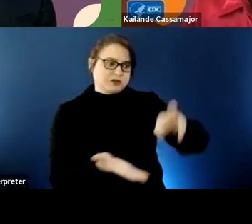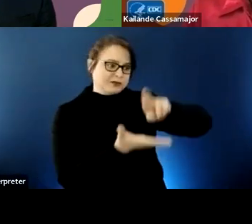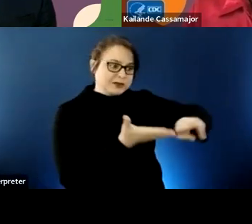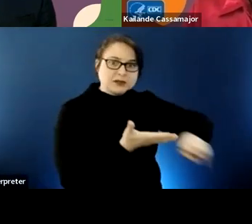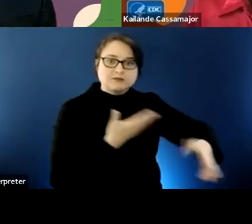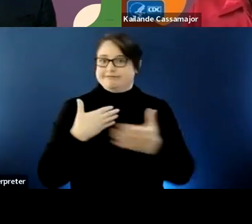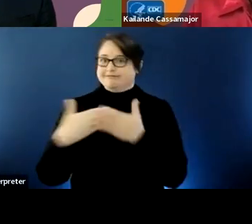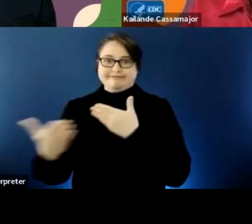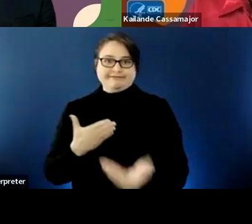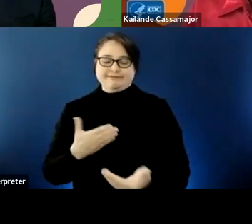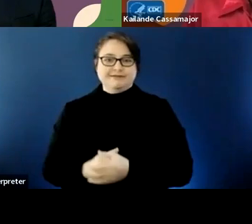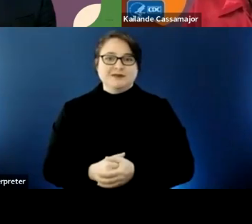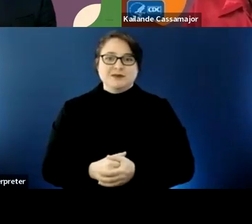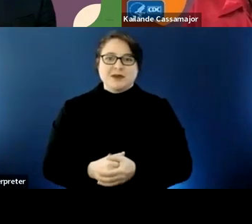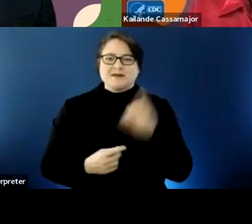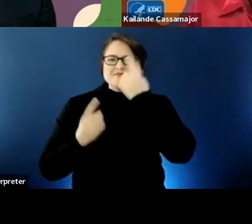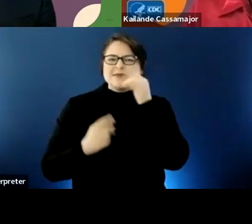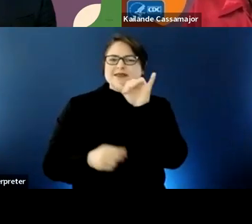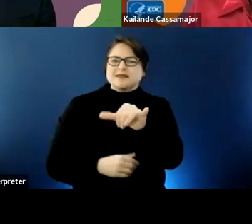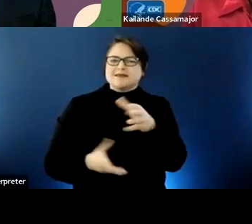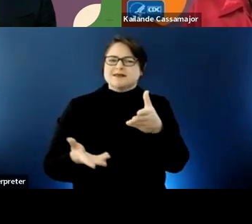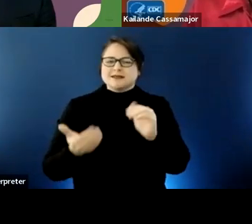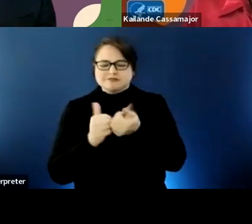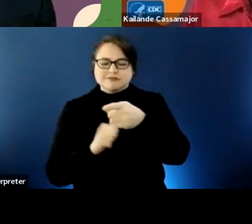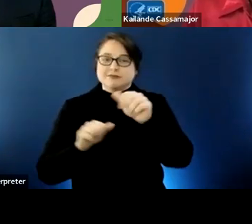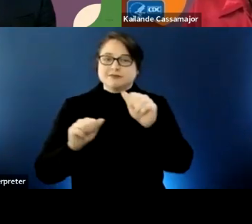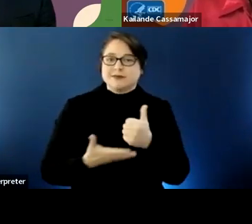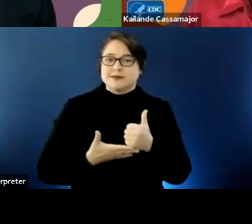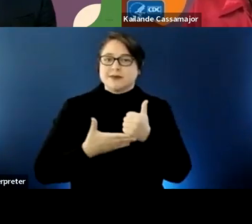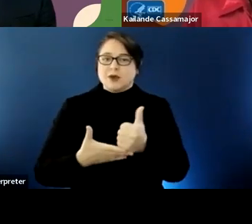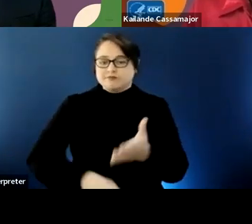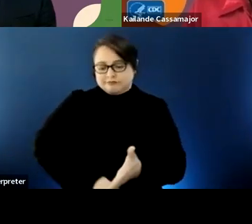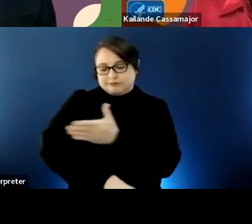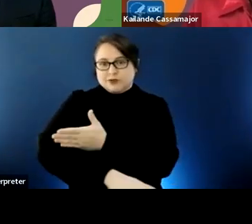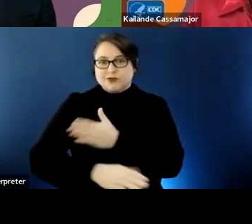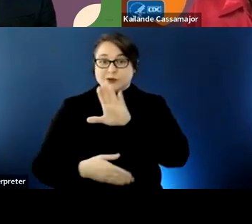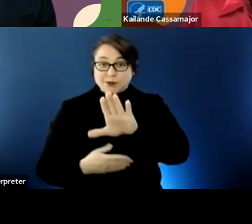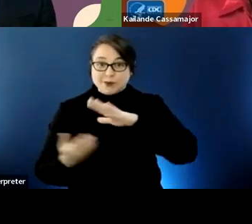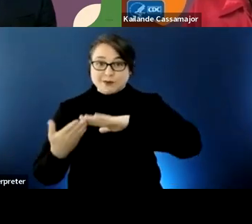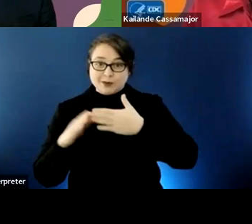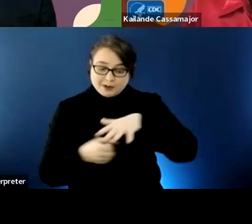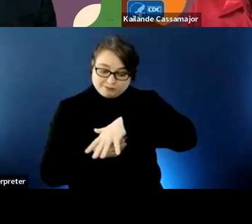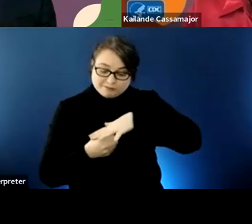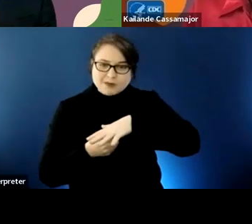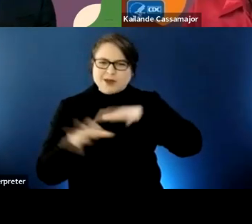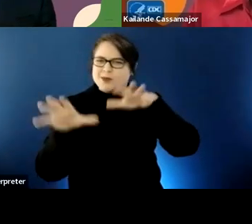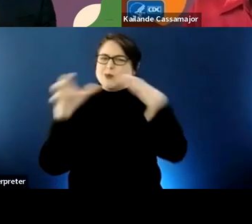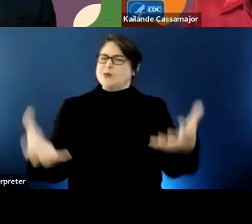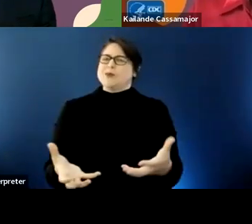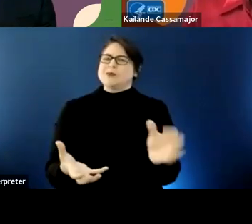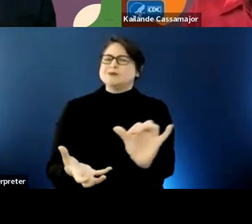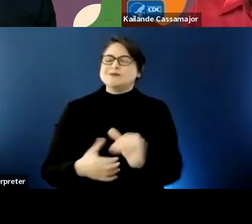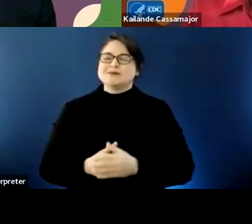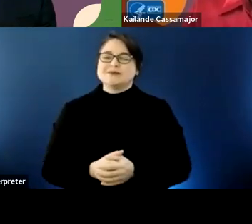way of improving the health of your community and even the world. I just want to thank the CDC for bringing